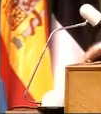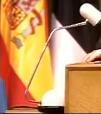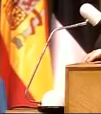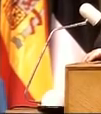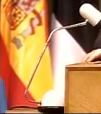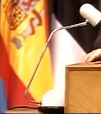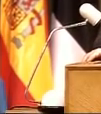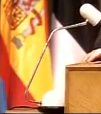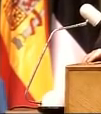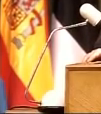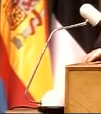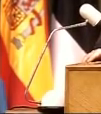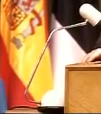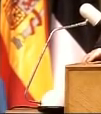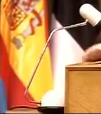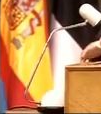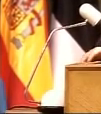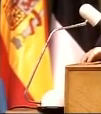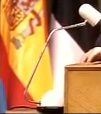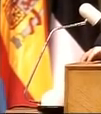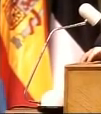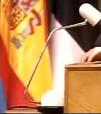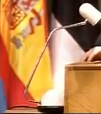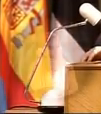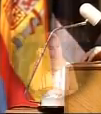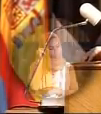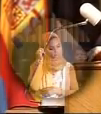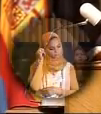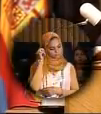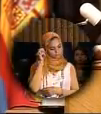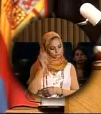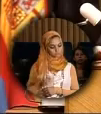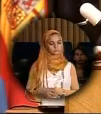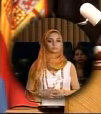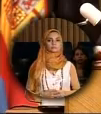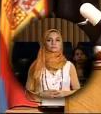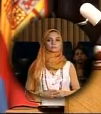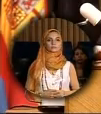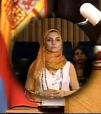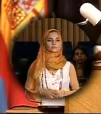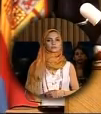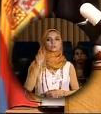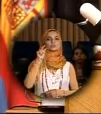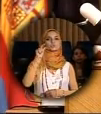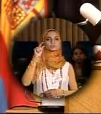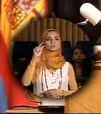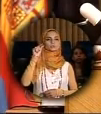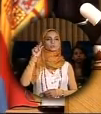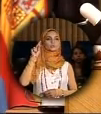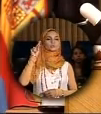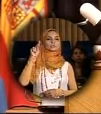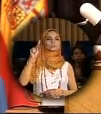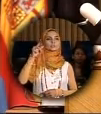and IT, and Your Excellency Dr. Hamdan Touré, the Secretary General of the ITU.